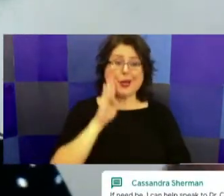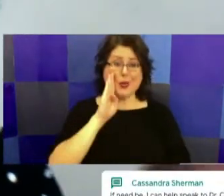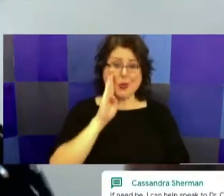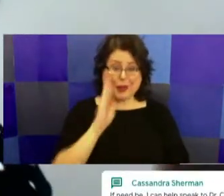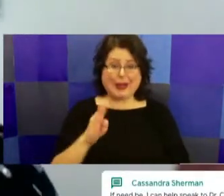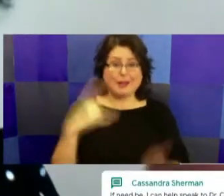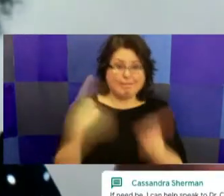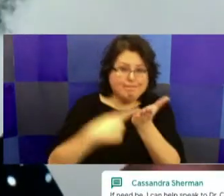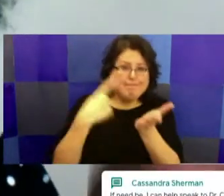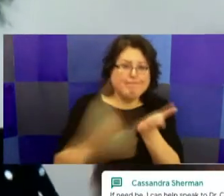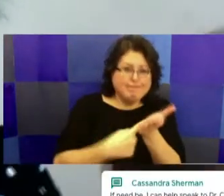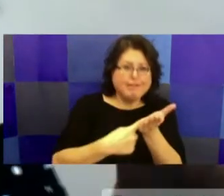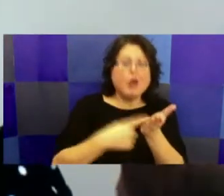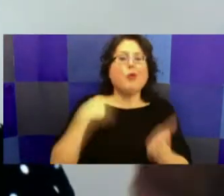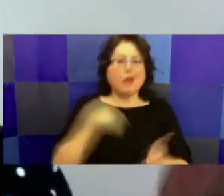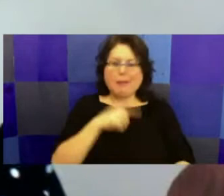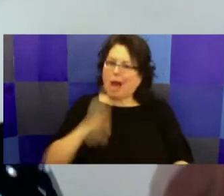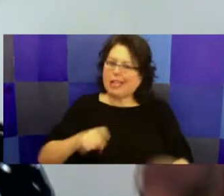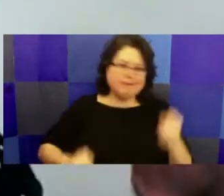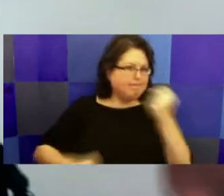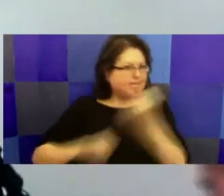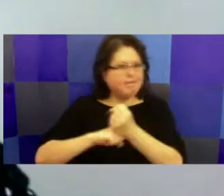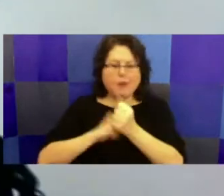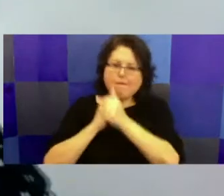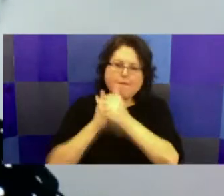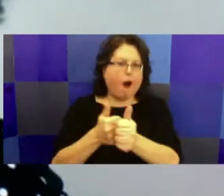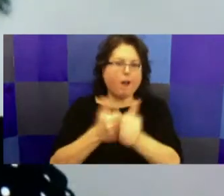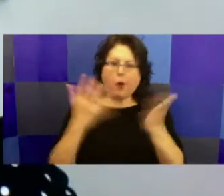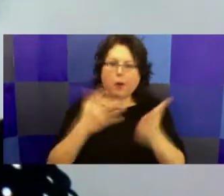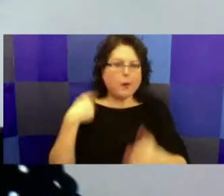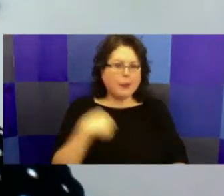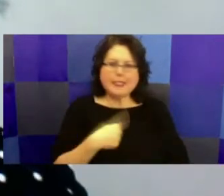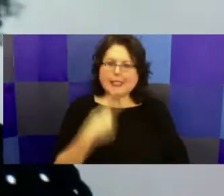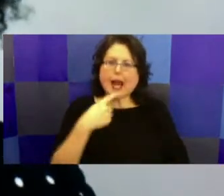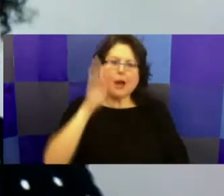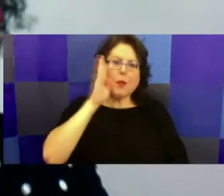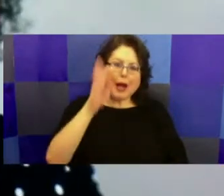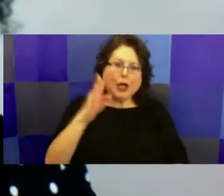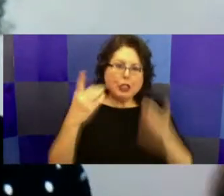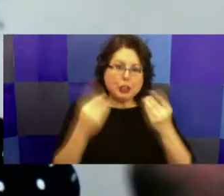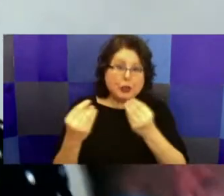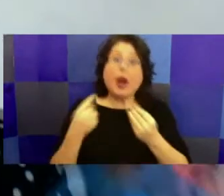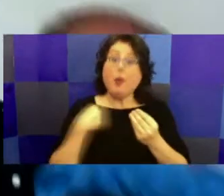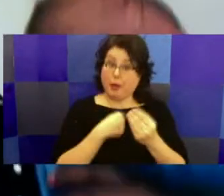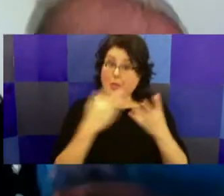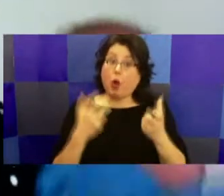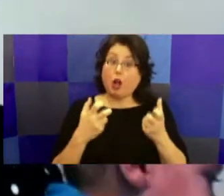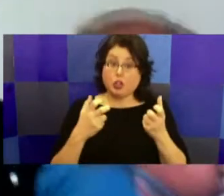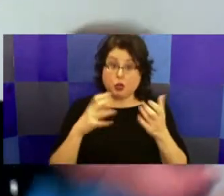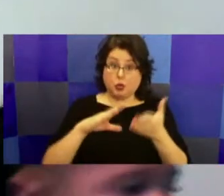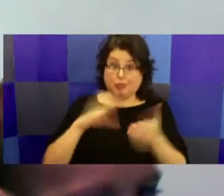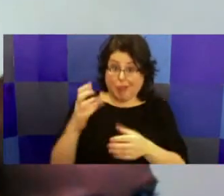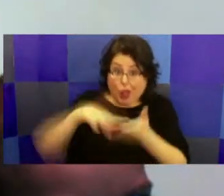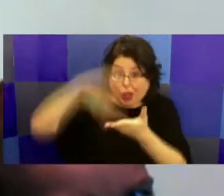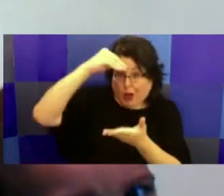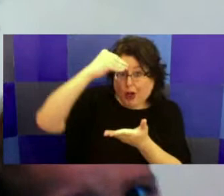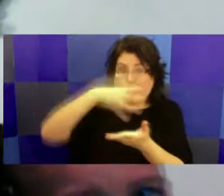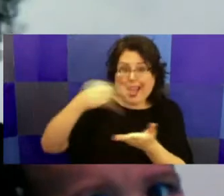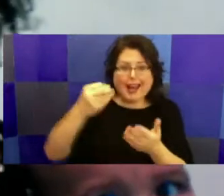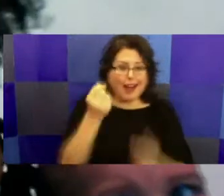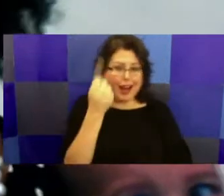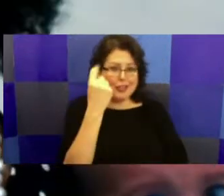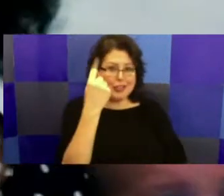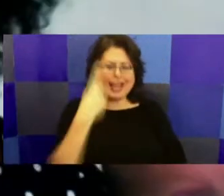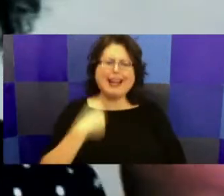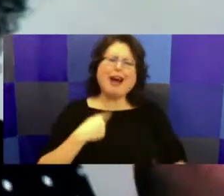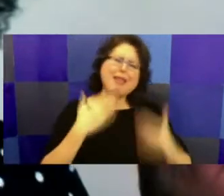the talk, we have to walk the walk, and we're always seeking to learn and understand. So I'm really glad and grateful